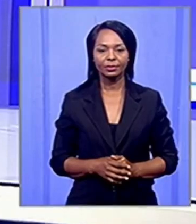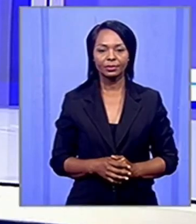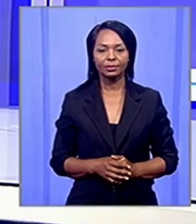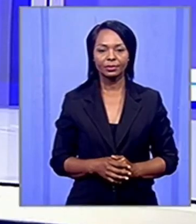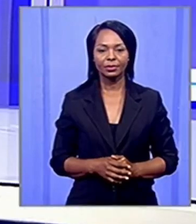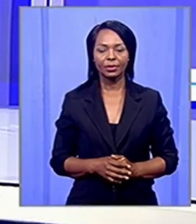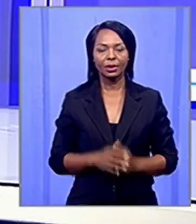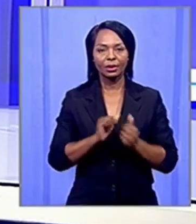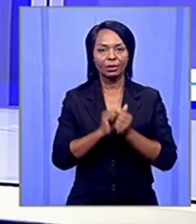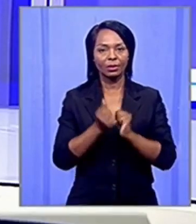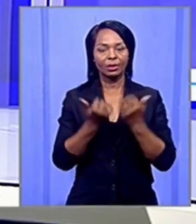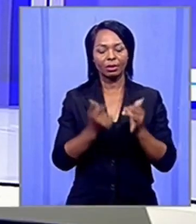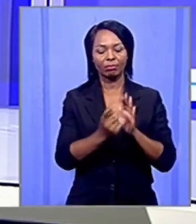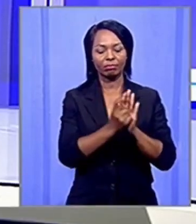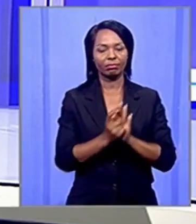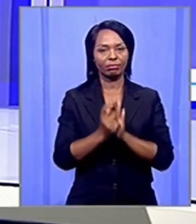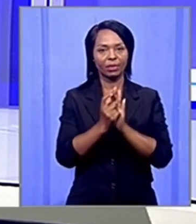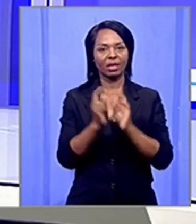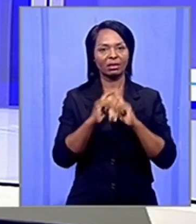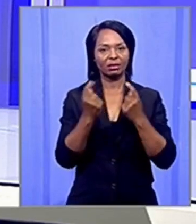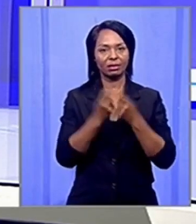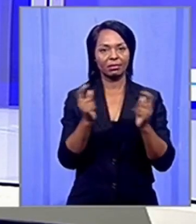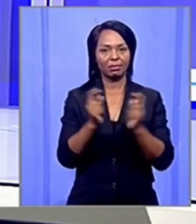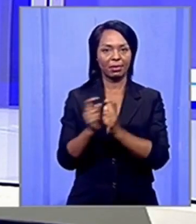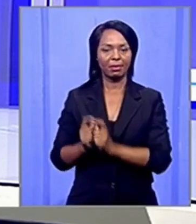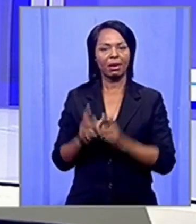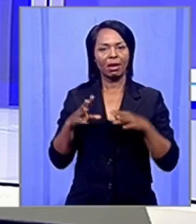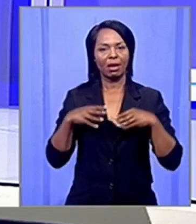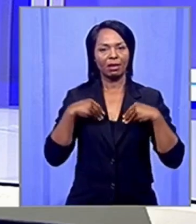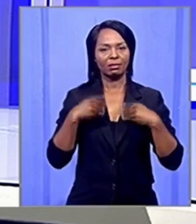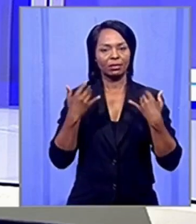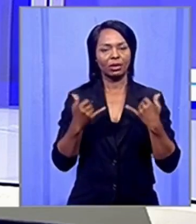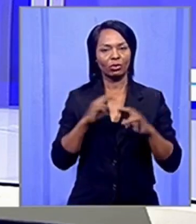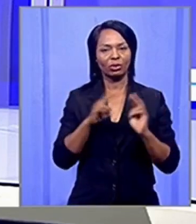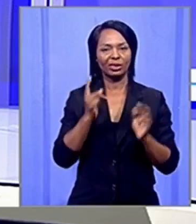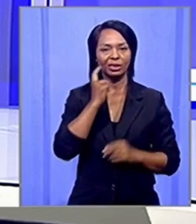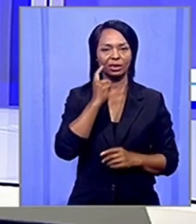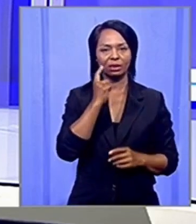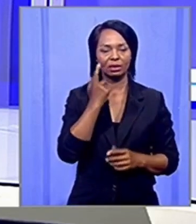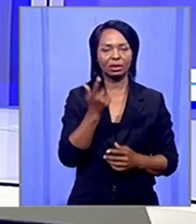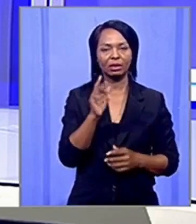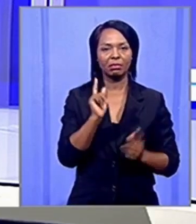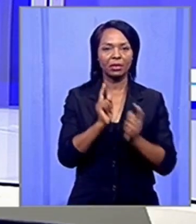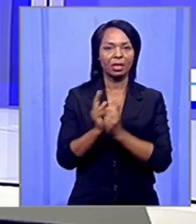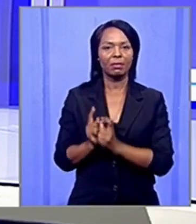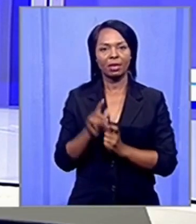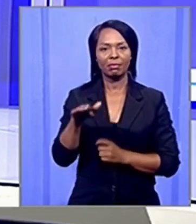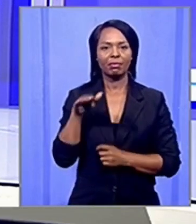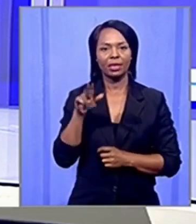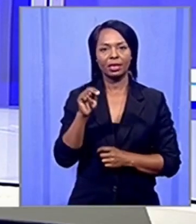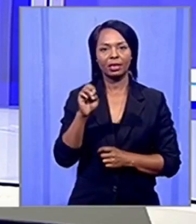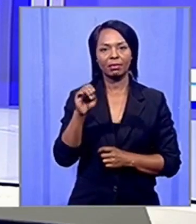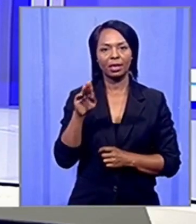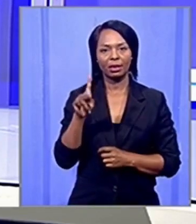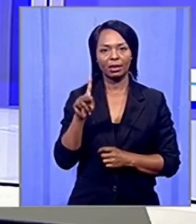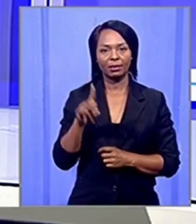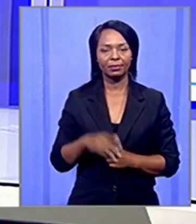Mo metshamekong ditlhopha tsa DStv Premiership di amogetse gore ga go bonolo go lebana le tse dinnye mo kgaisanong ya Nedbank